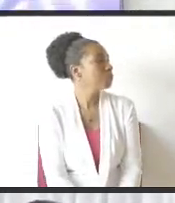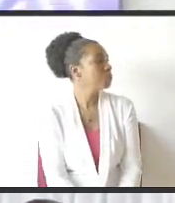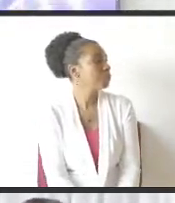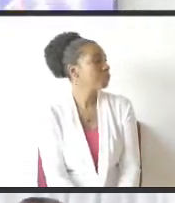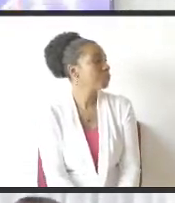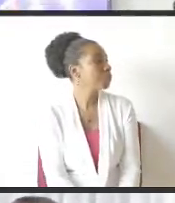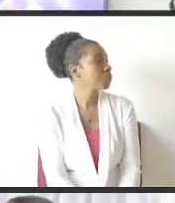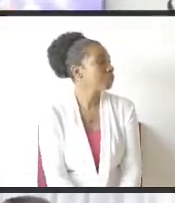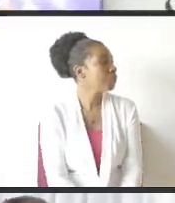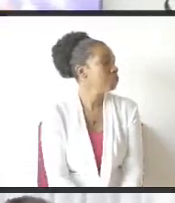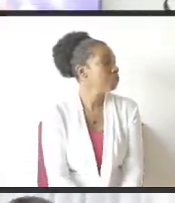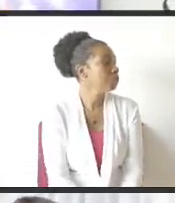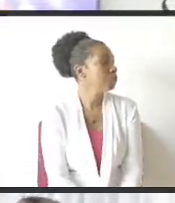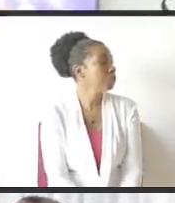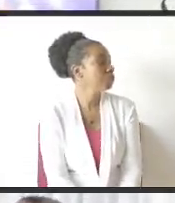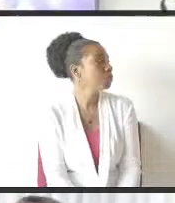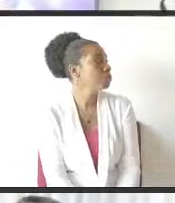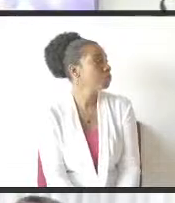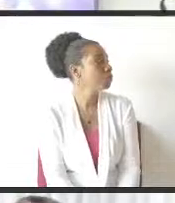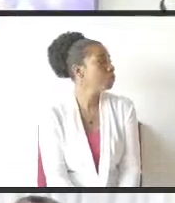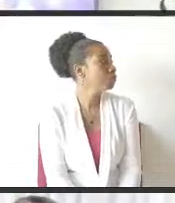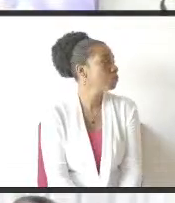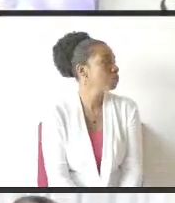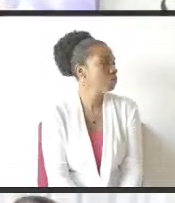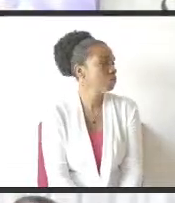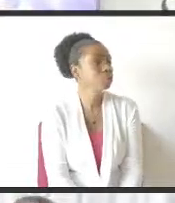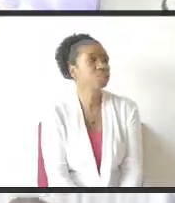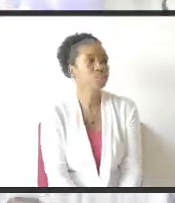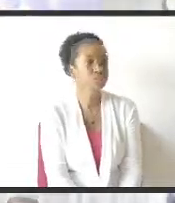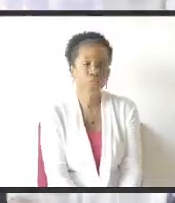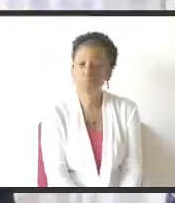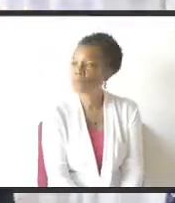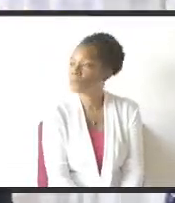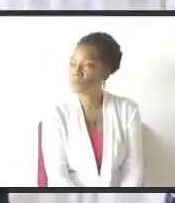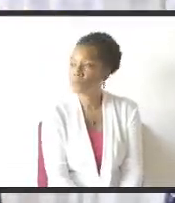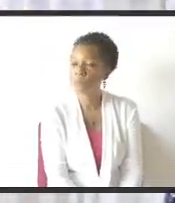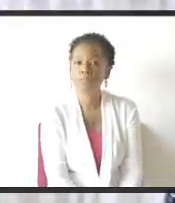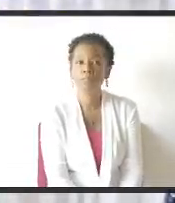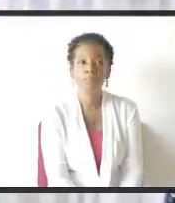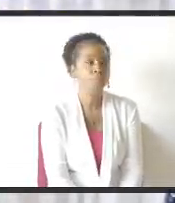And let God have his wonderful way.